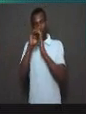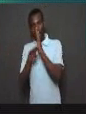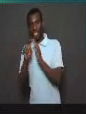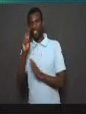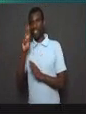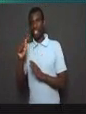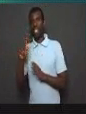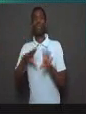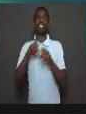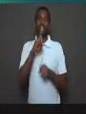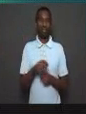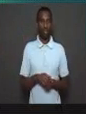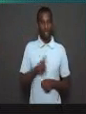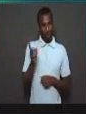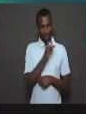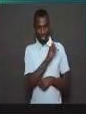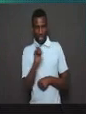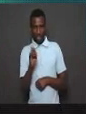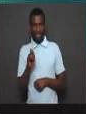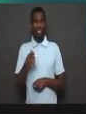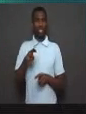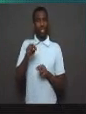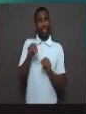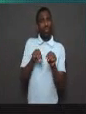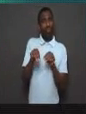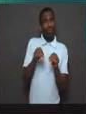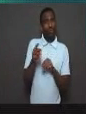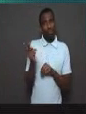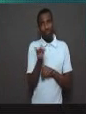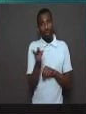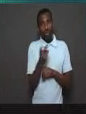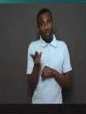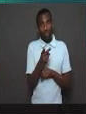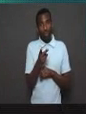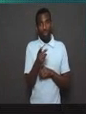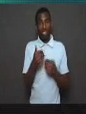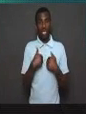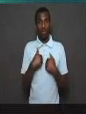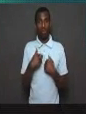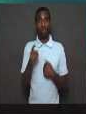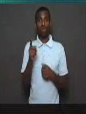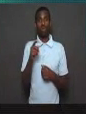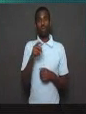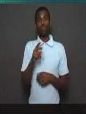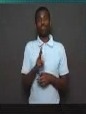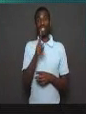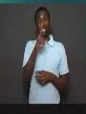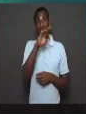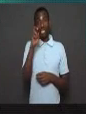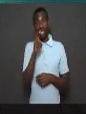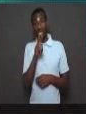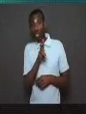However, because the motion is in both the vertical and horizontal